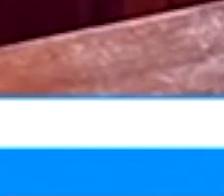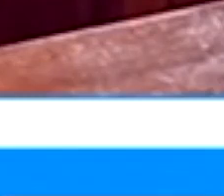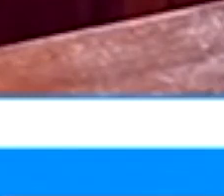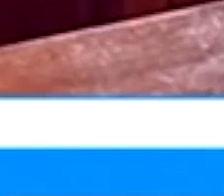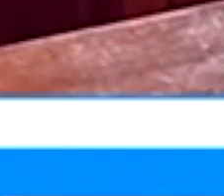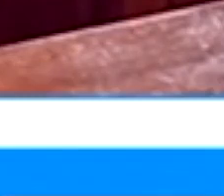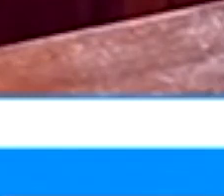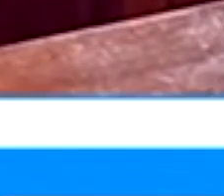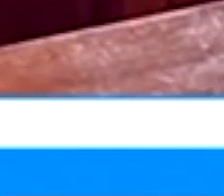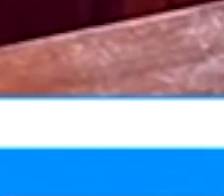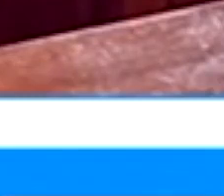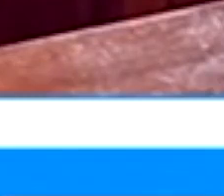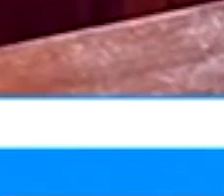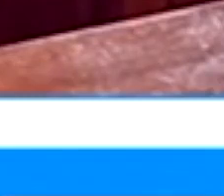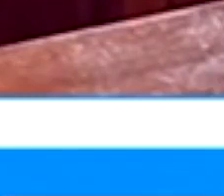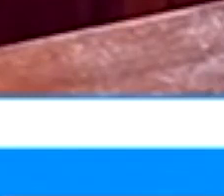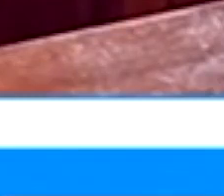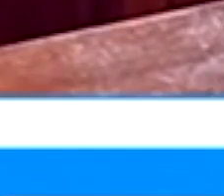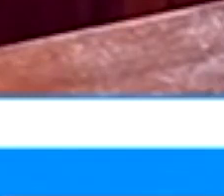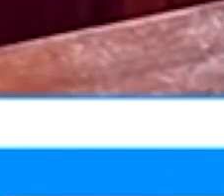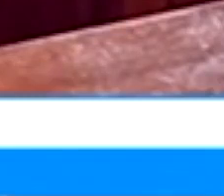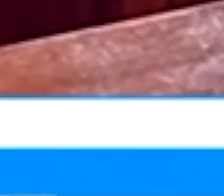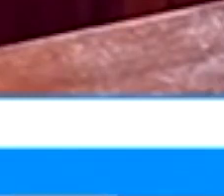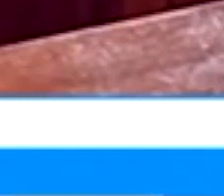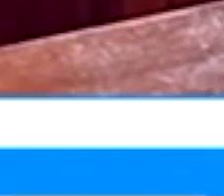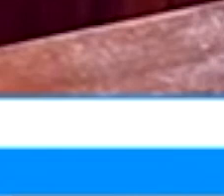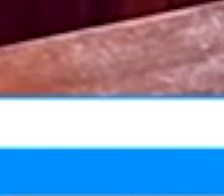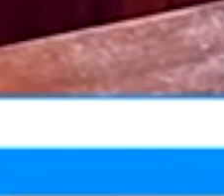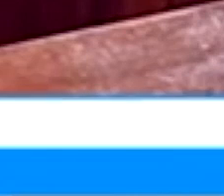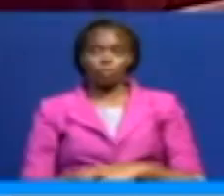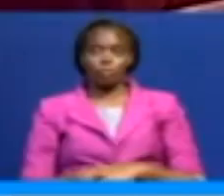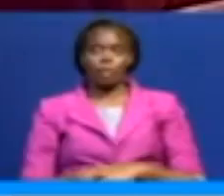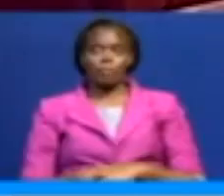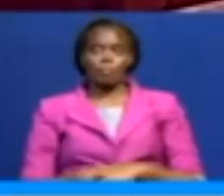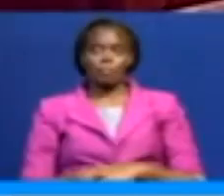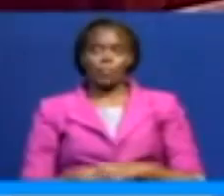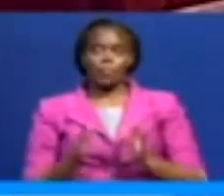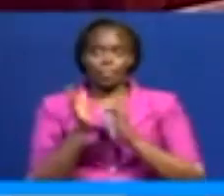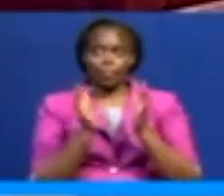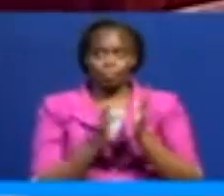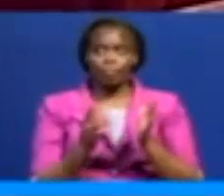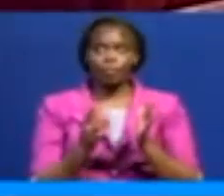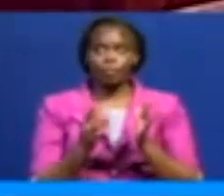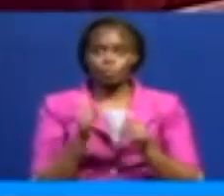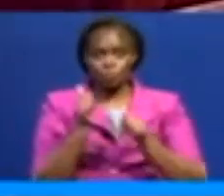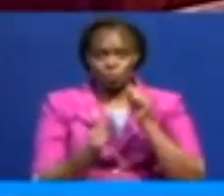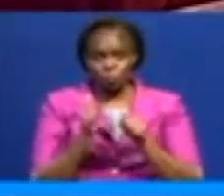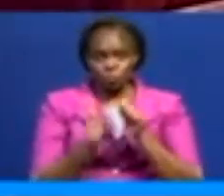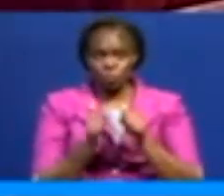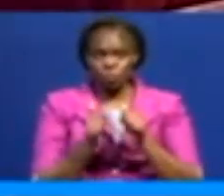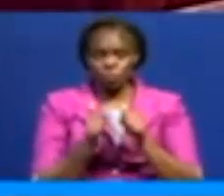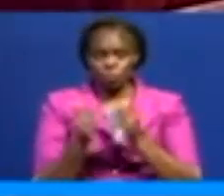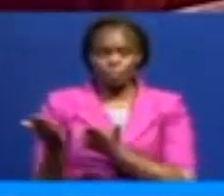then must begin to think of viable initiatives that will